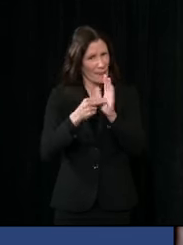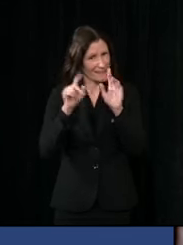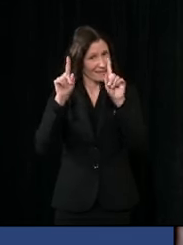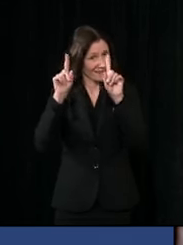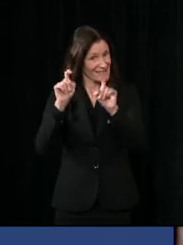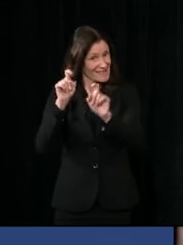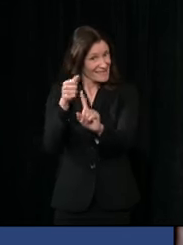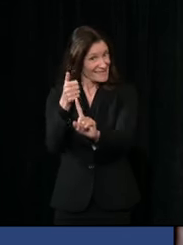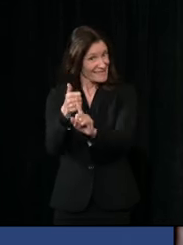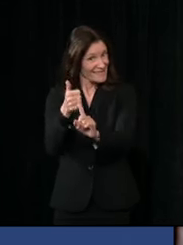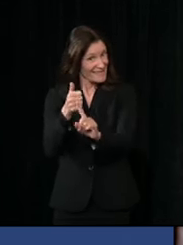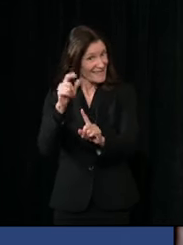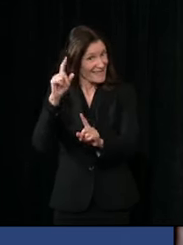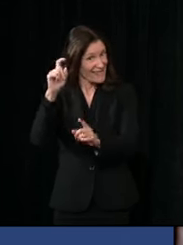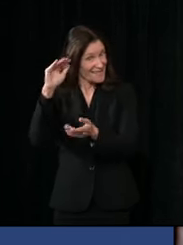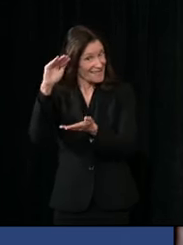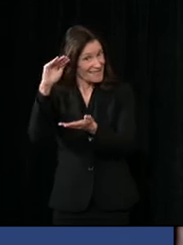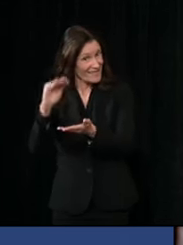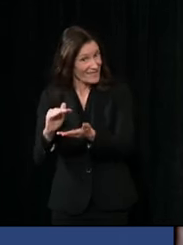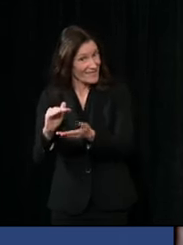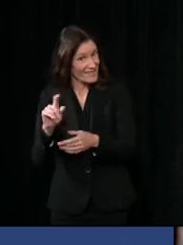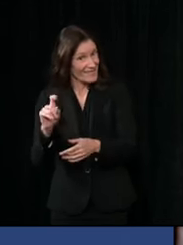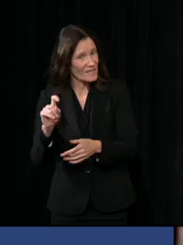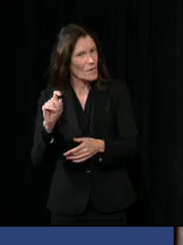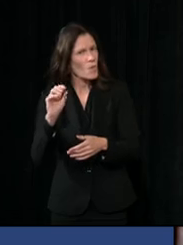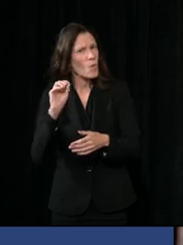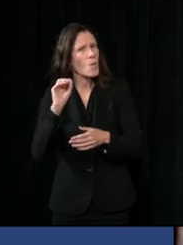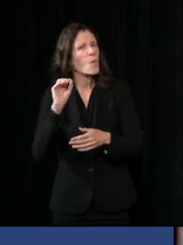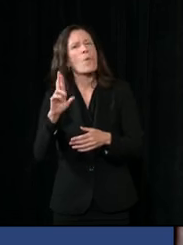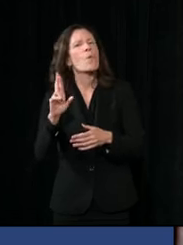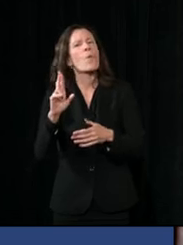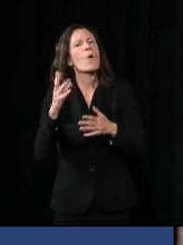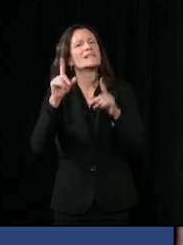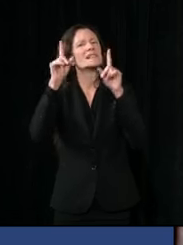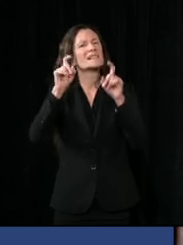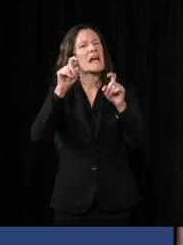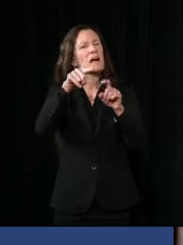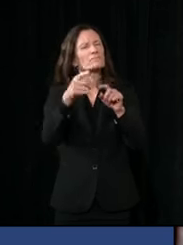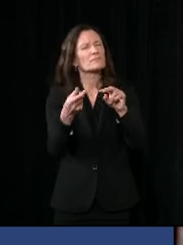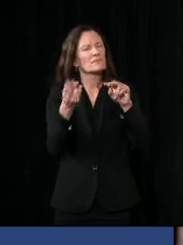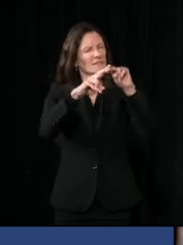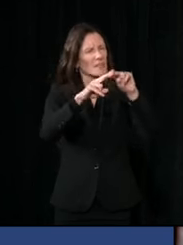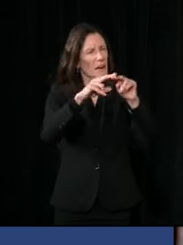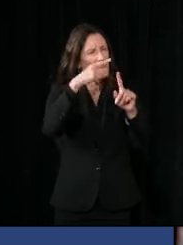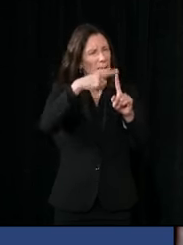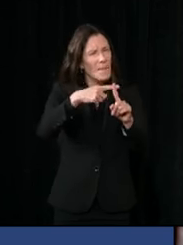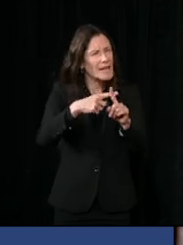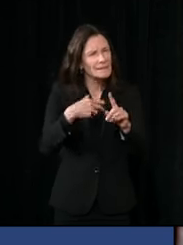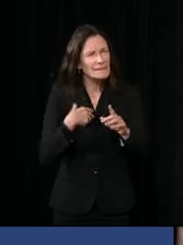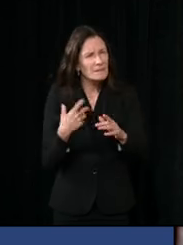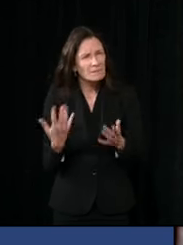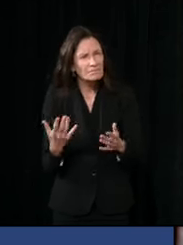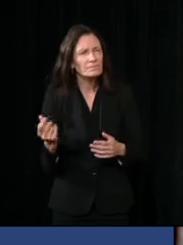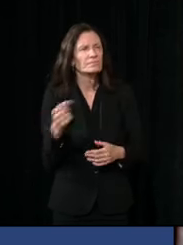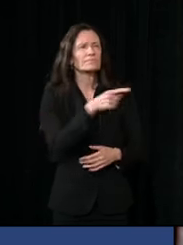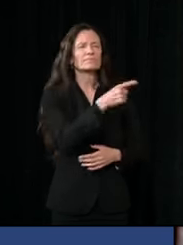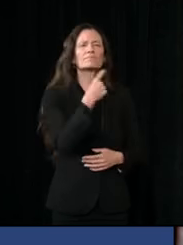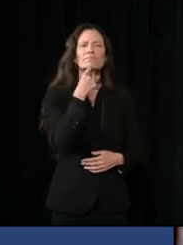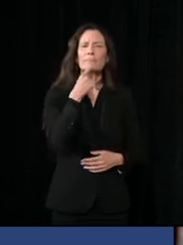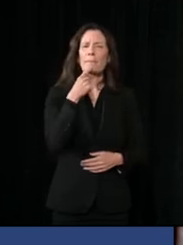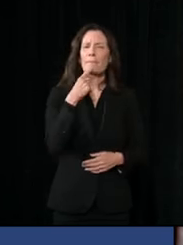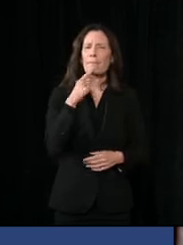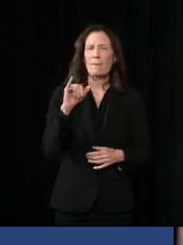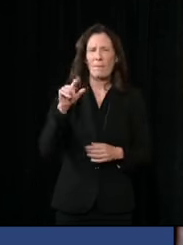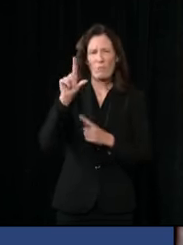those tests coming back positive? 20% of current cases are testing positive compared to about